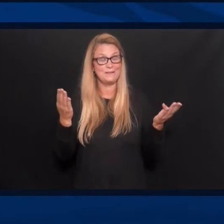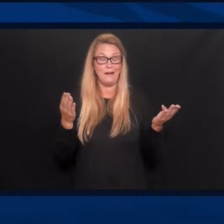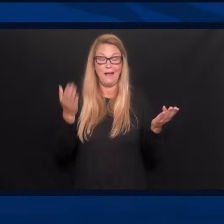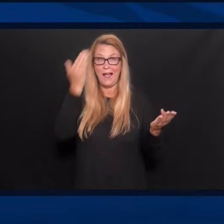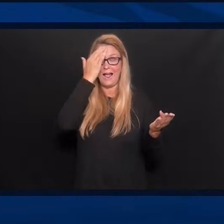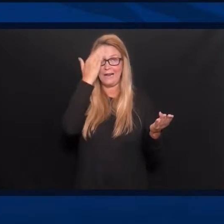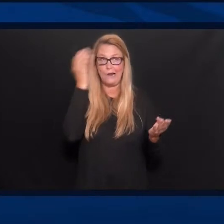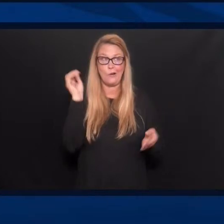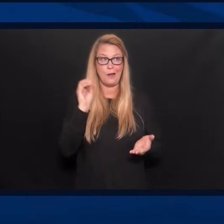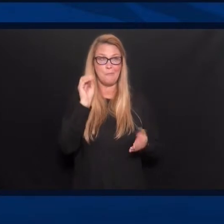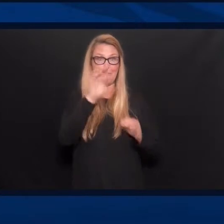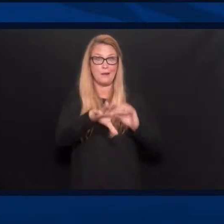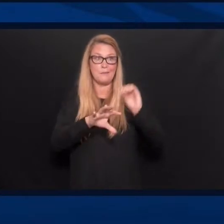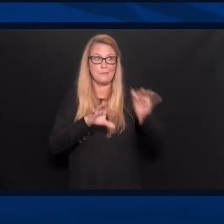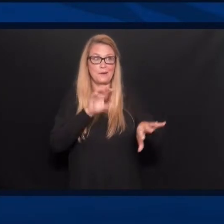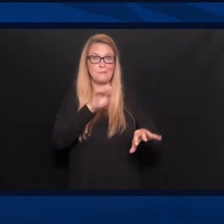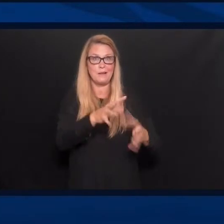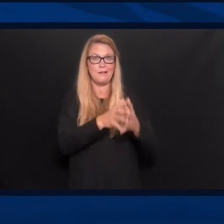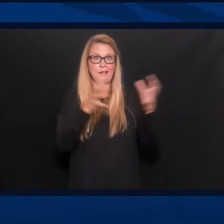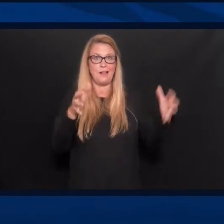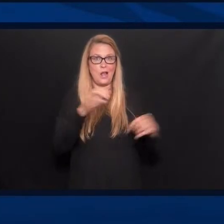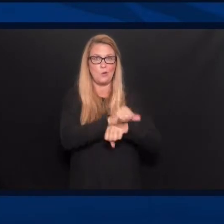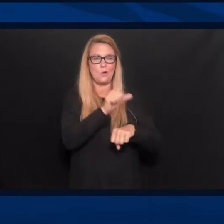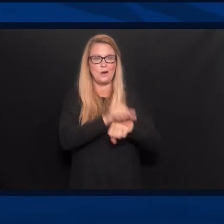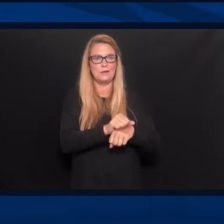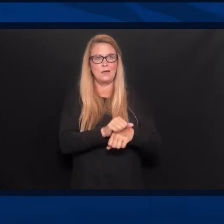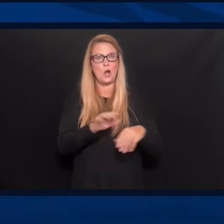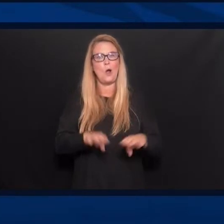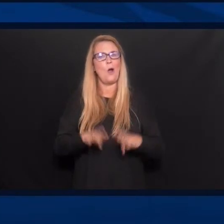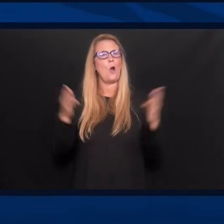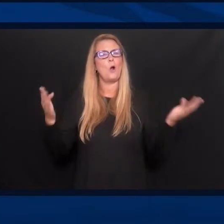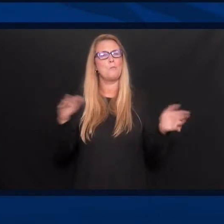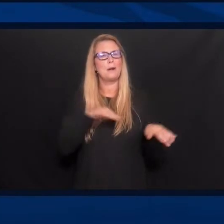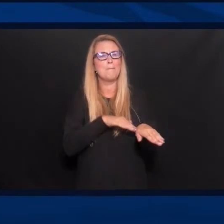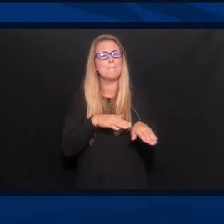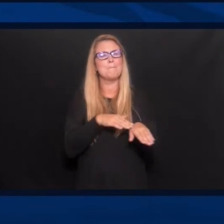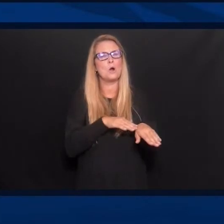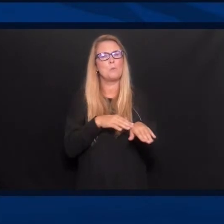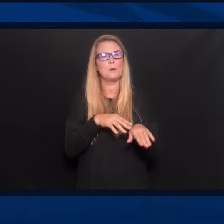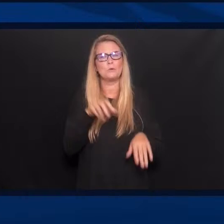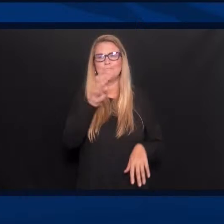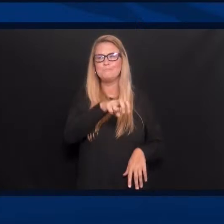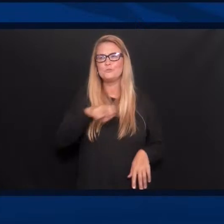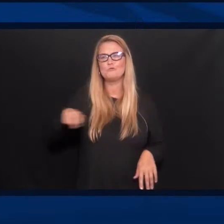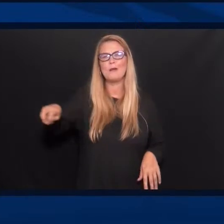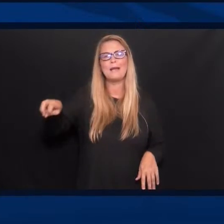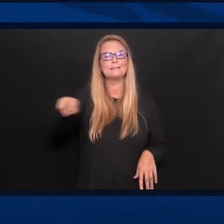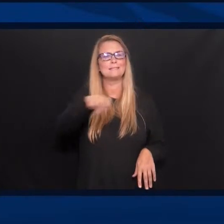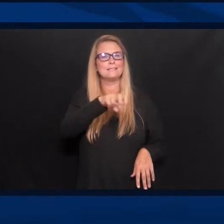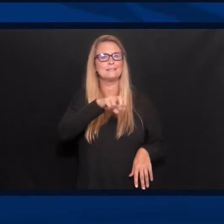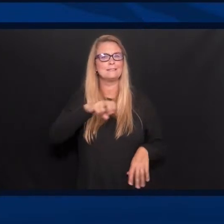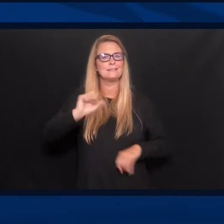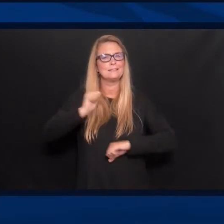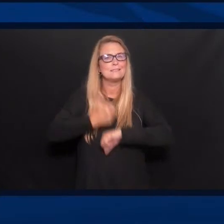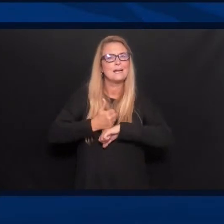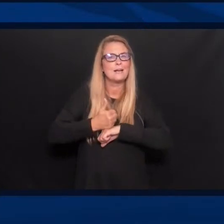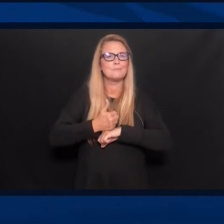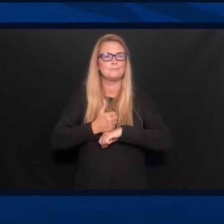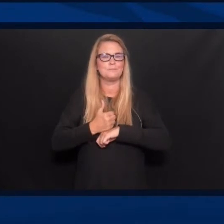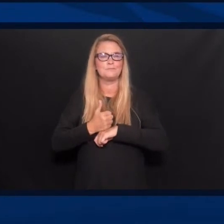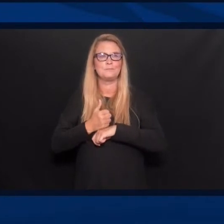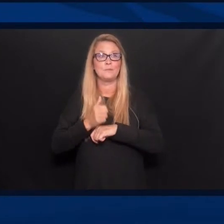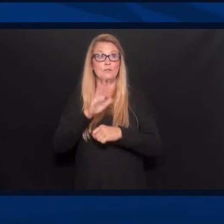to do, for opening some of these mobile or transitory sites where, if your